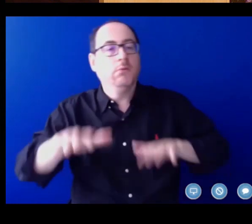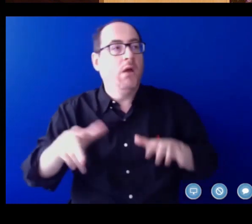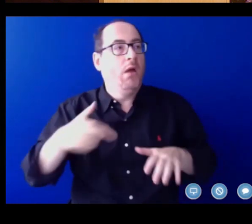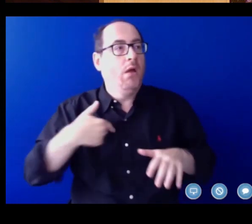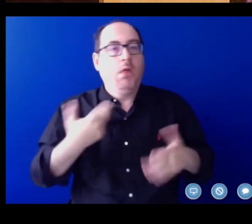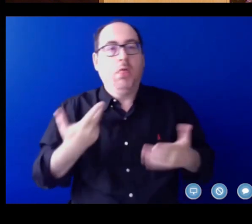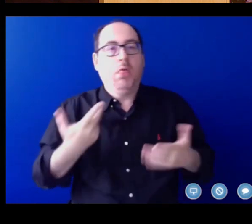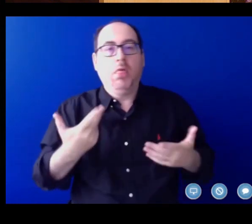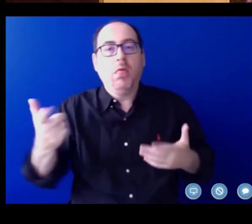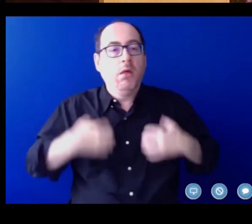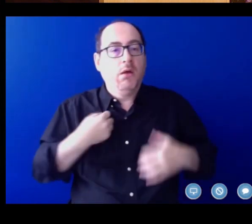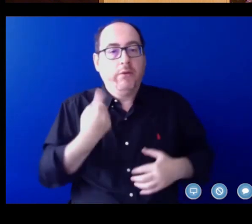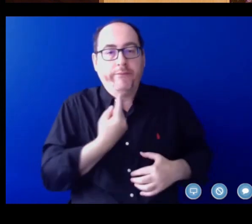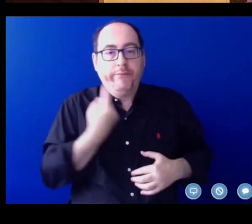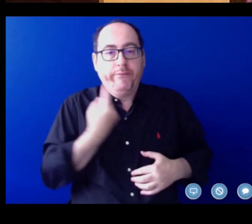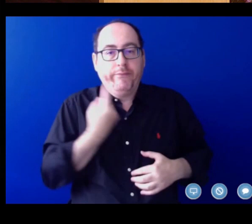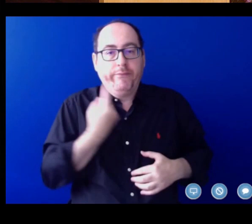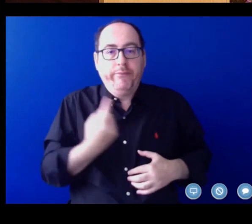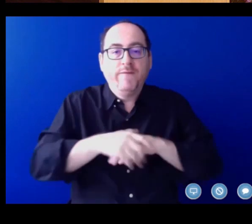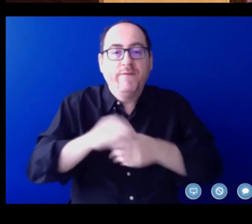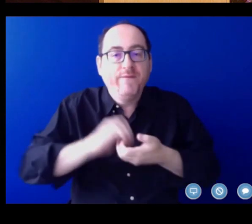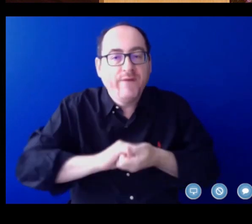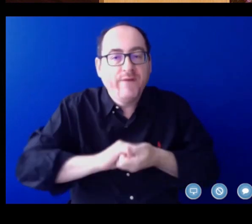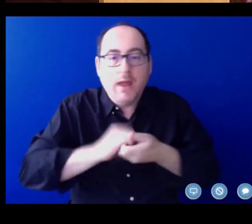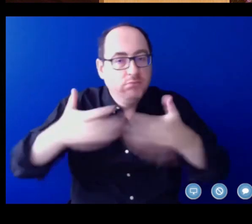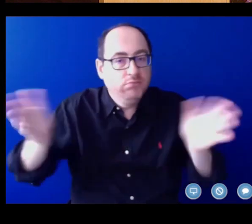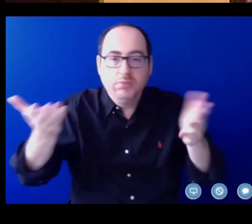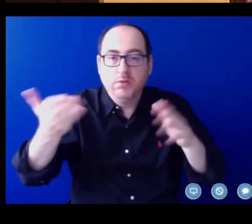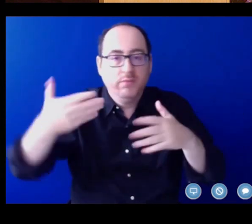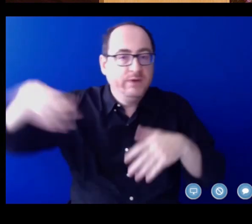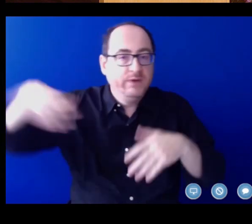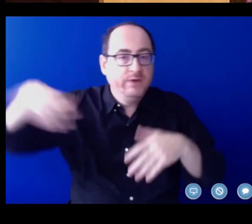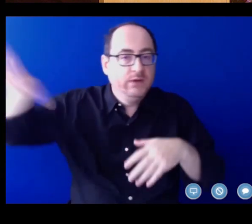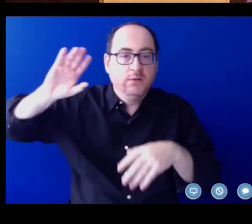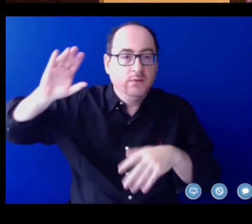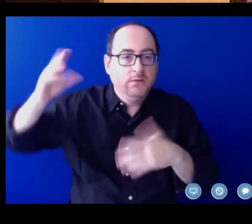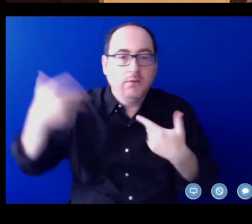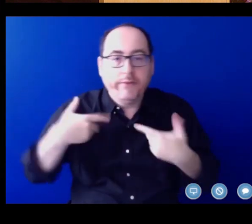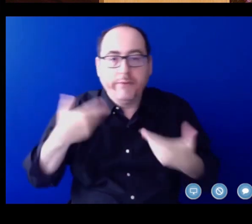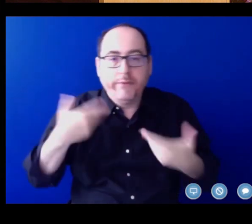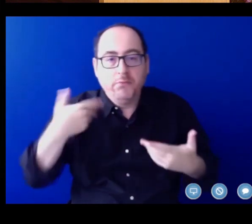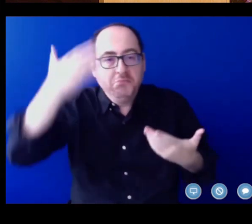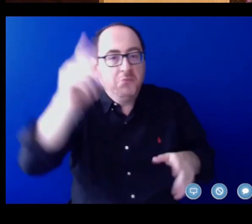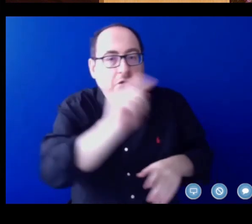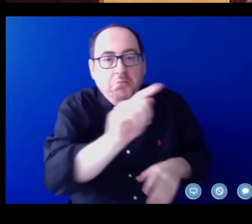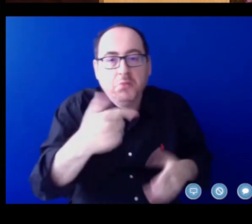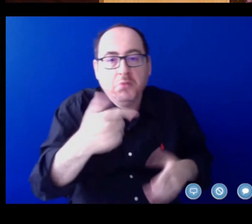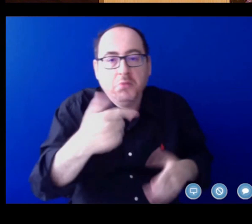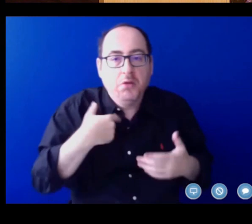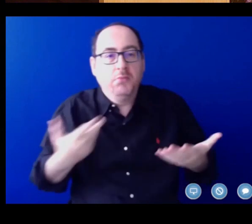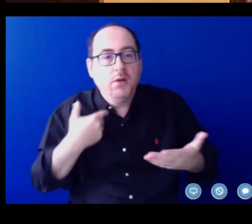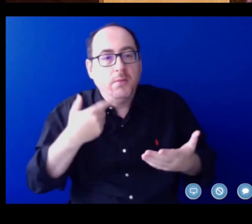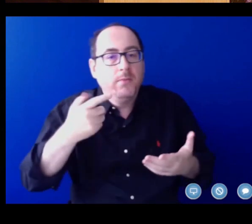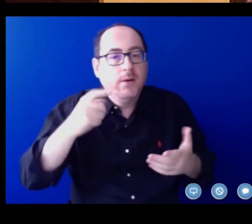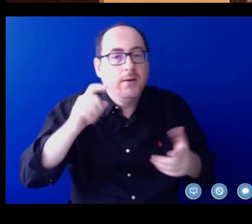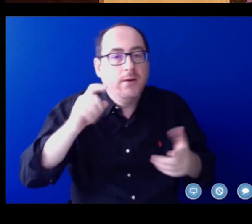leader. If we hadn't had that great awareness developed through the program, we would have just gone, well, okay, here's some students. Yes,